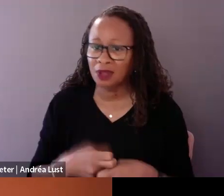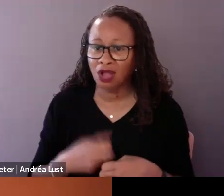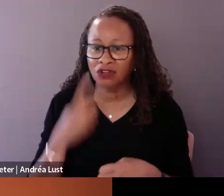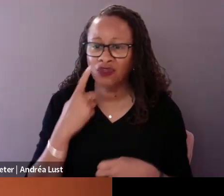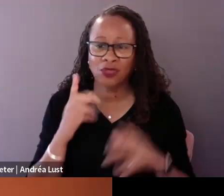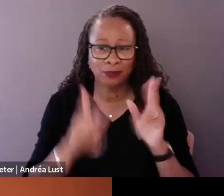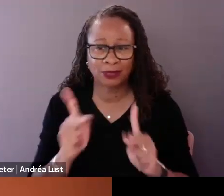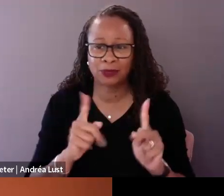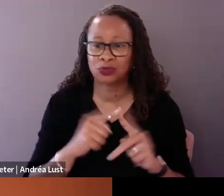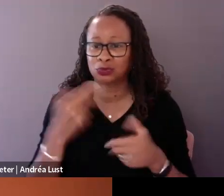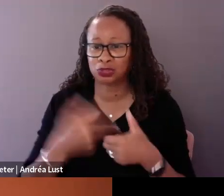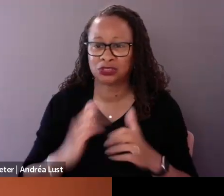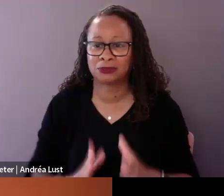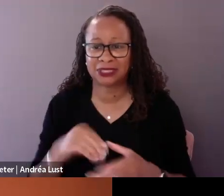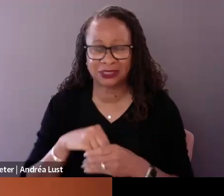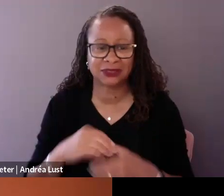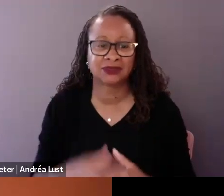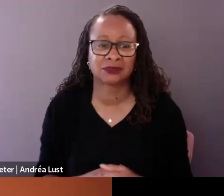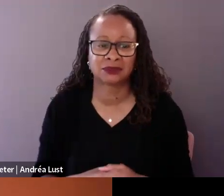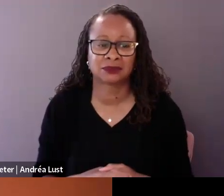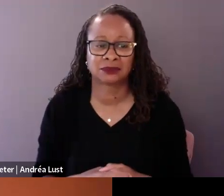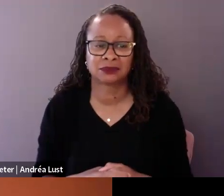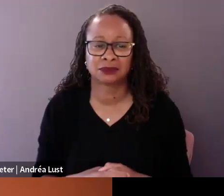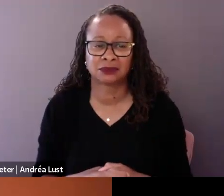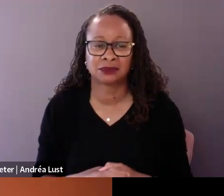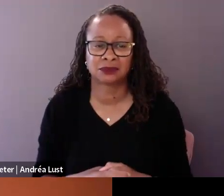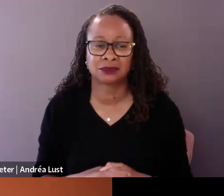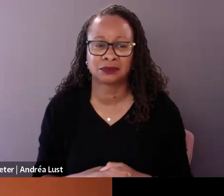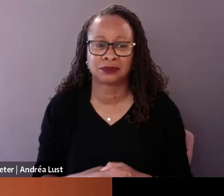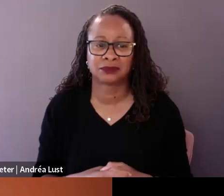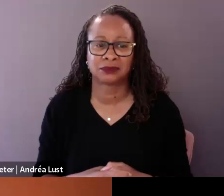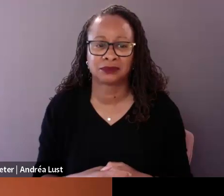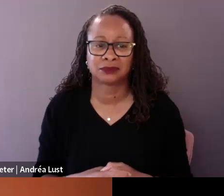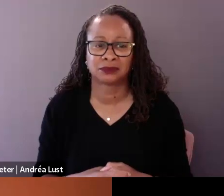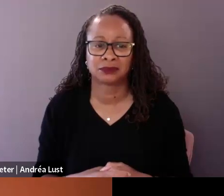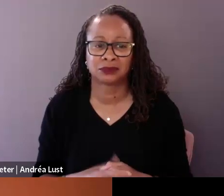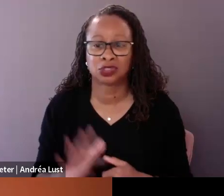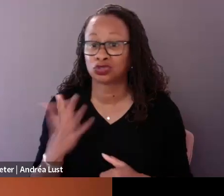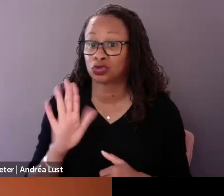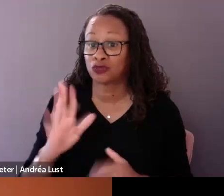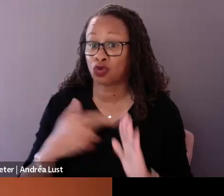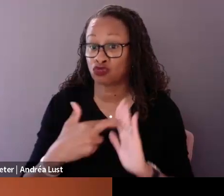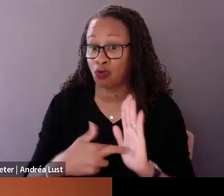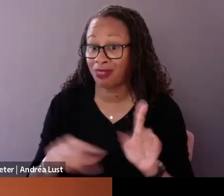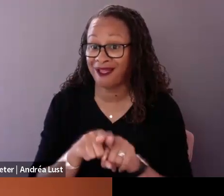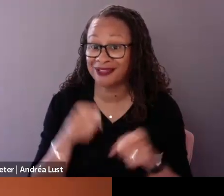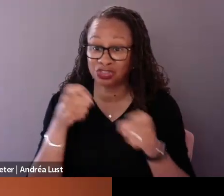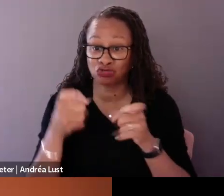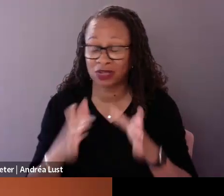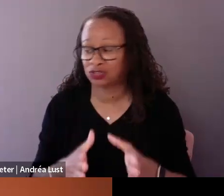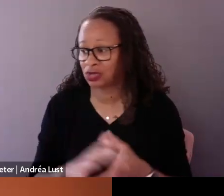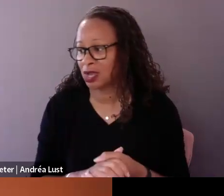to participate in. You know, it's sort of your role as director and really